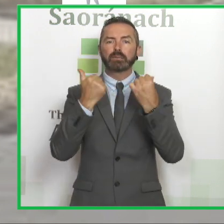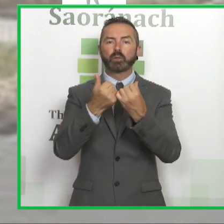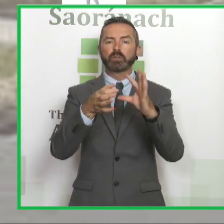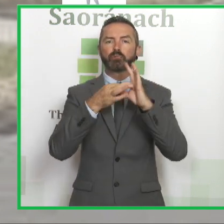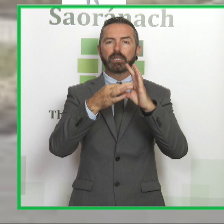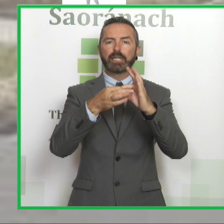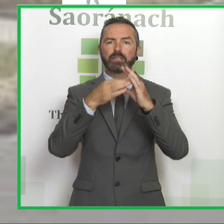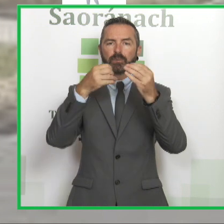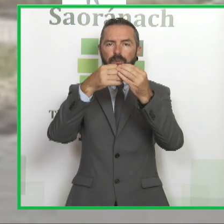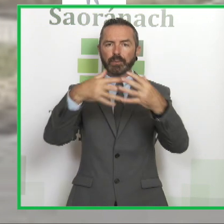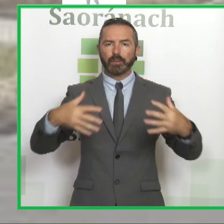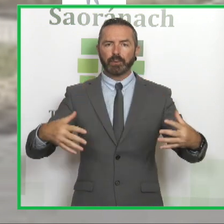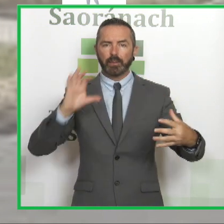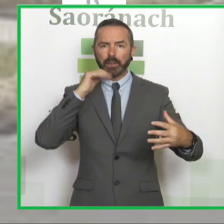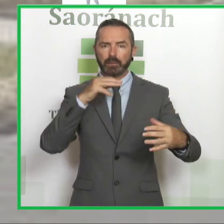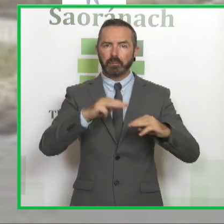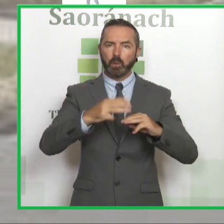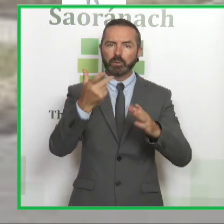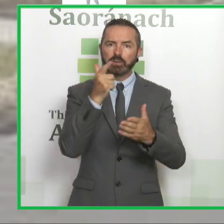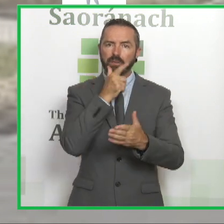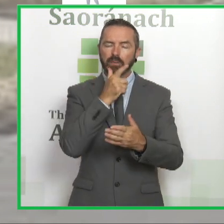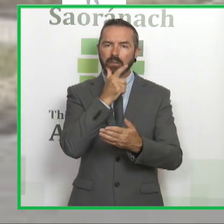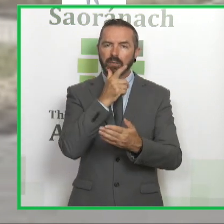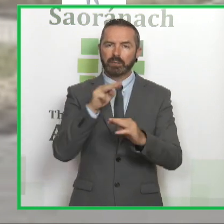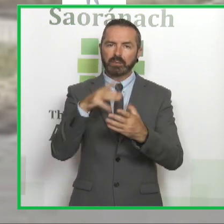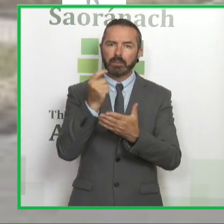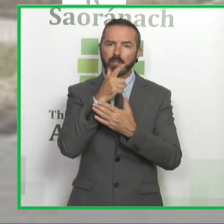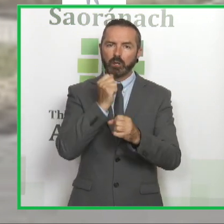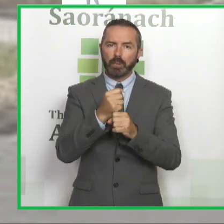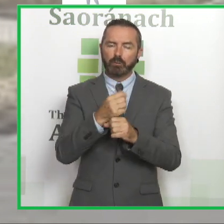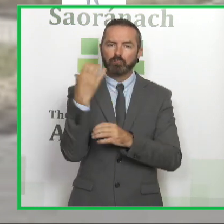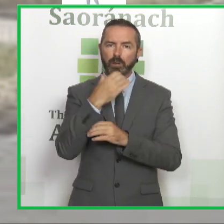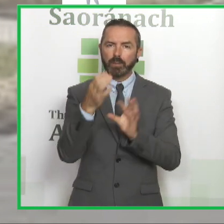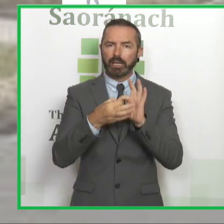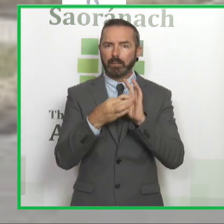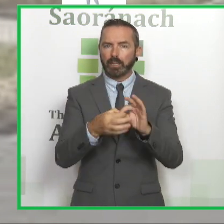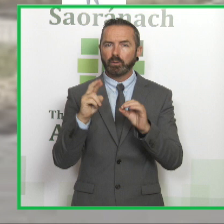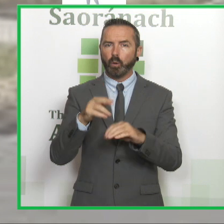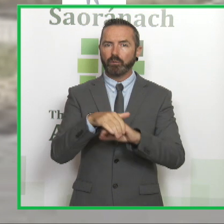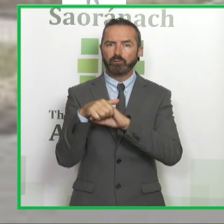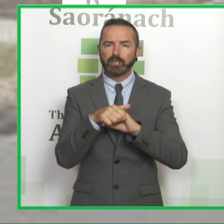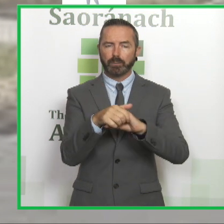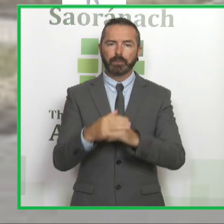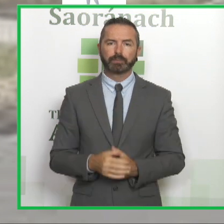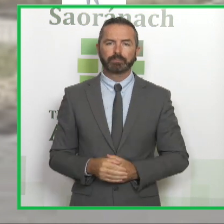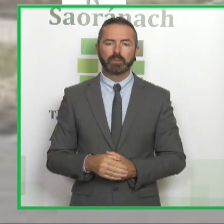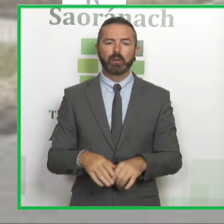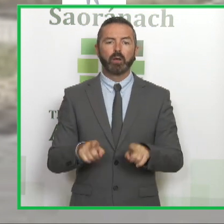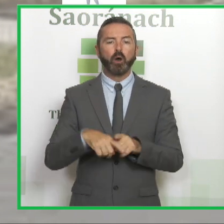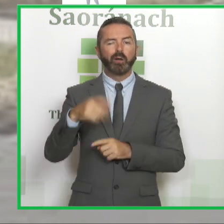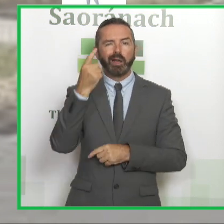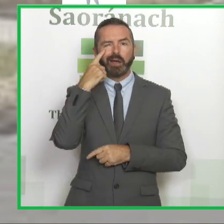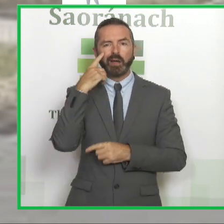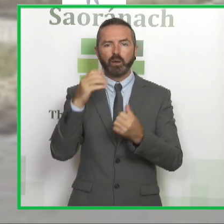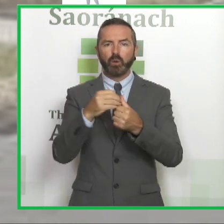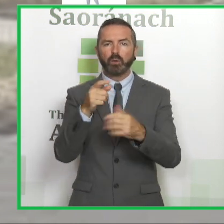relationships because they referred mainly to criminal collaborations or based loosely on friendships. We also noticed another type of